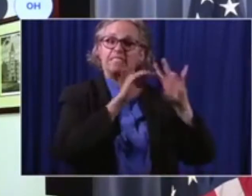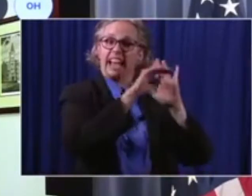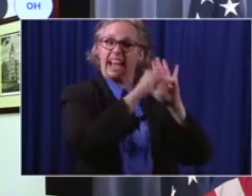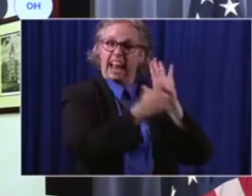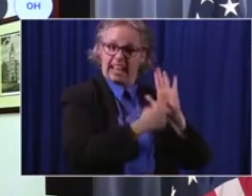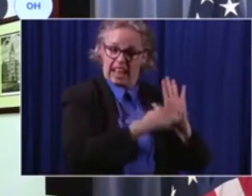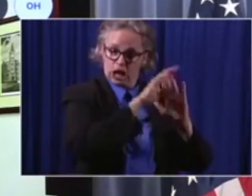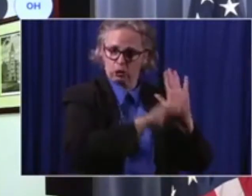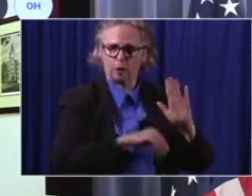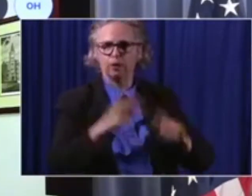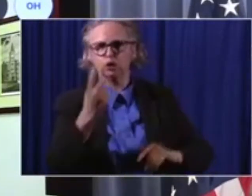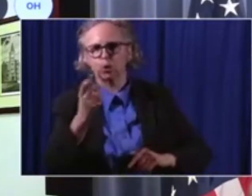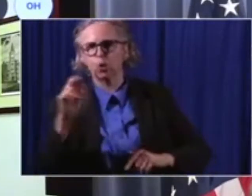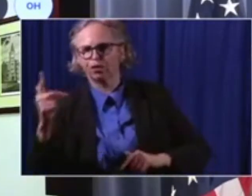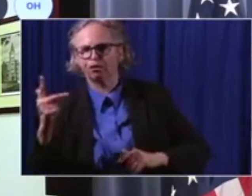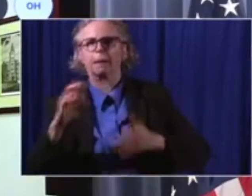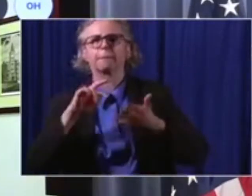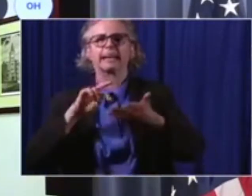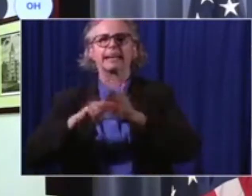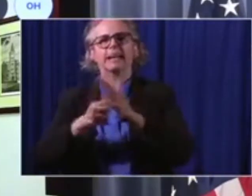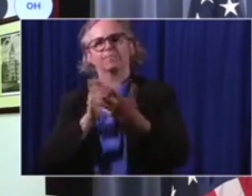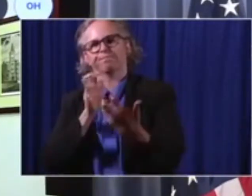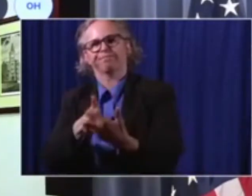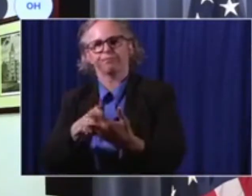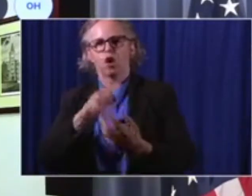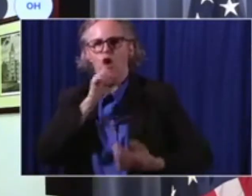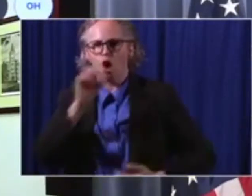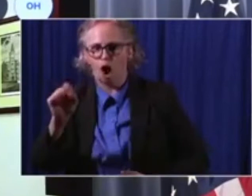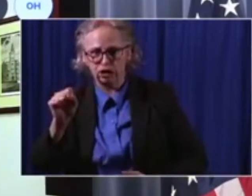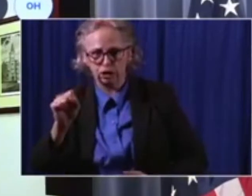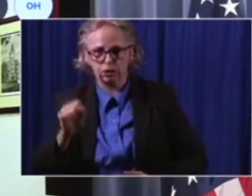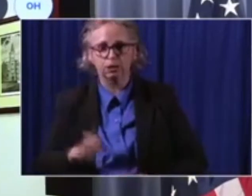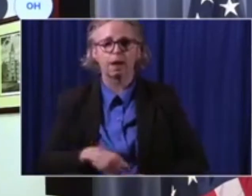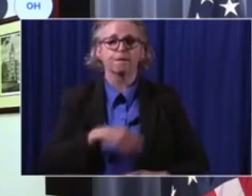or 5, you're red. And if you have 6 or 7, you're purple.